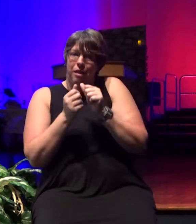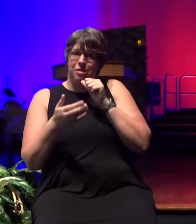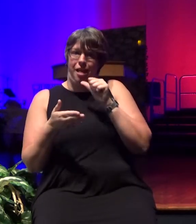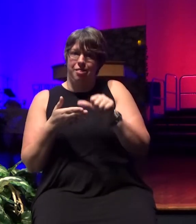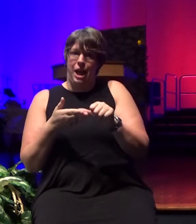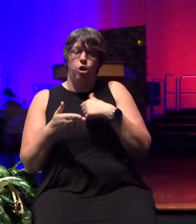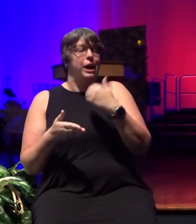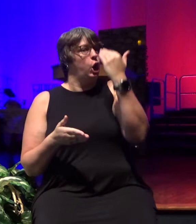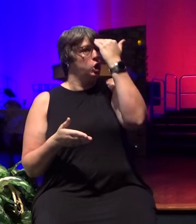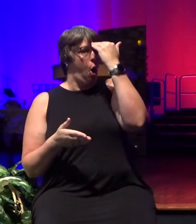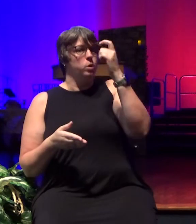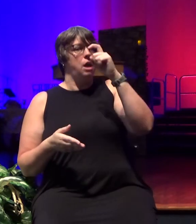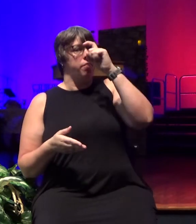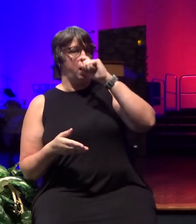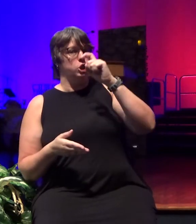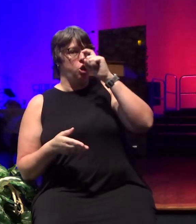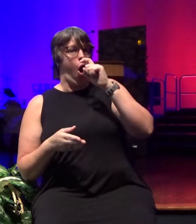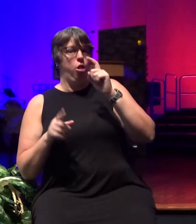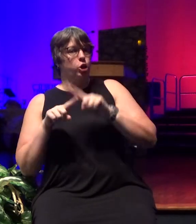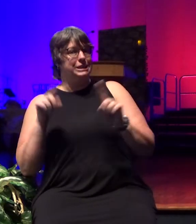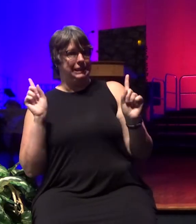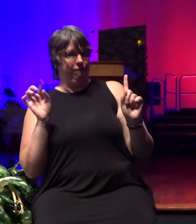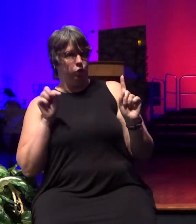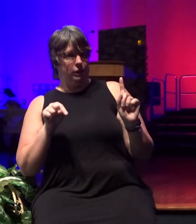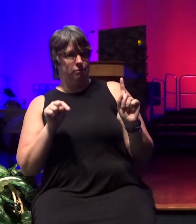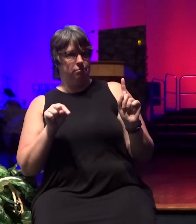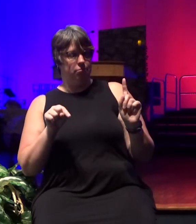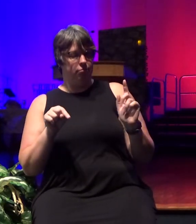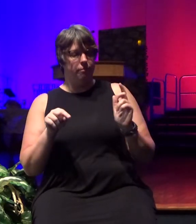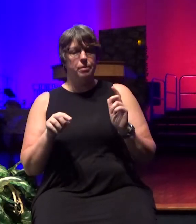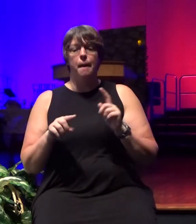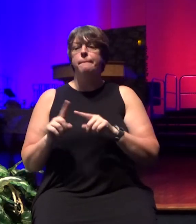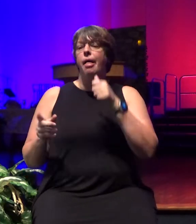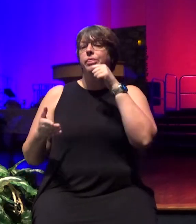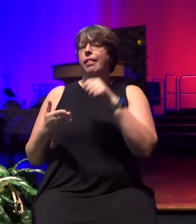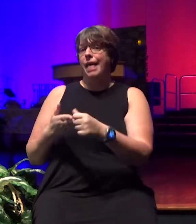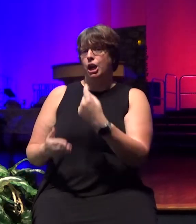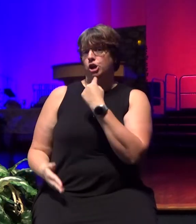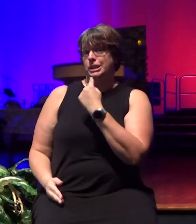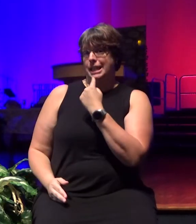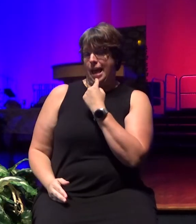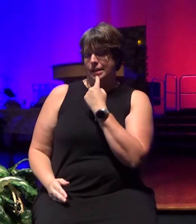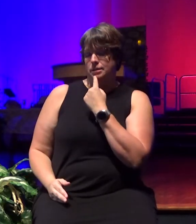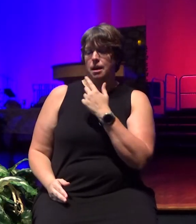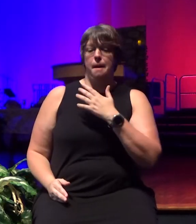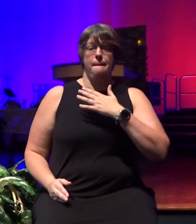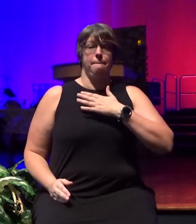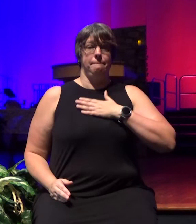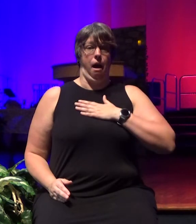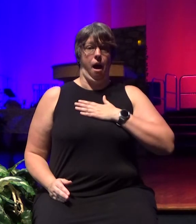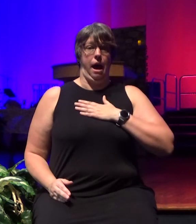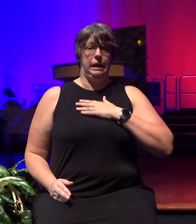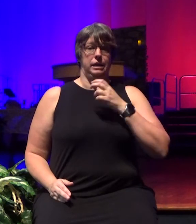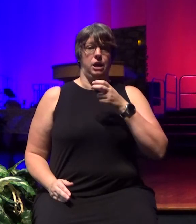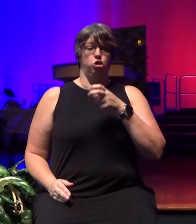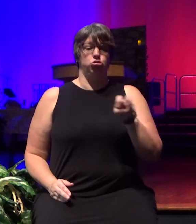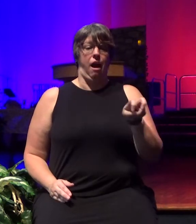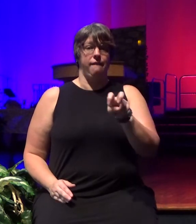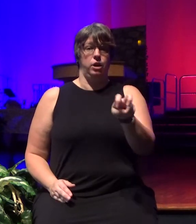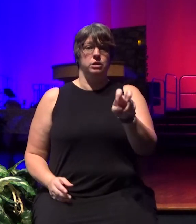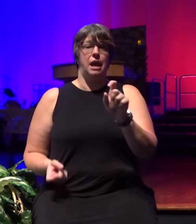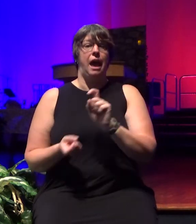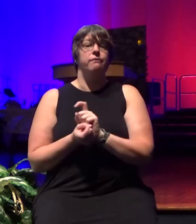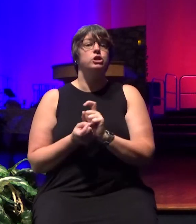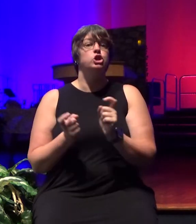adventures." And so after that, Kafka gives the girl many such letters. Some saying the doll is